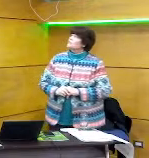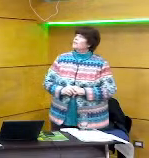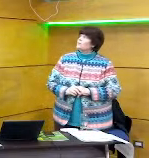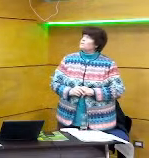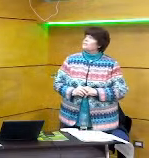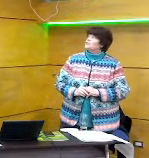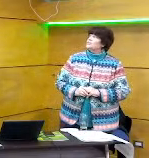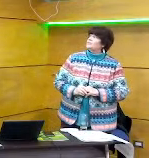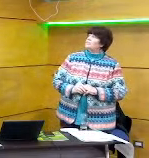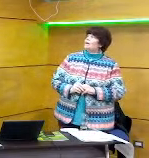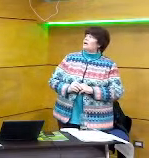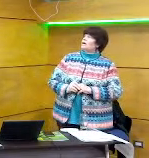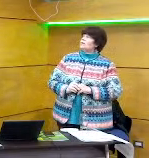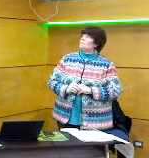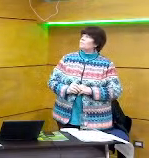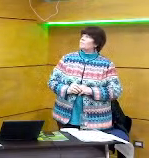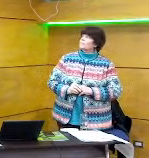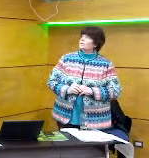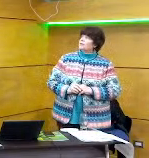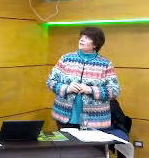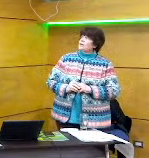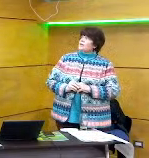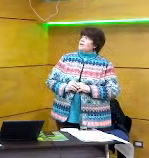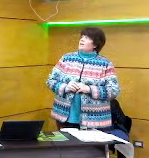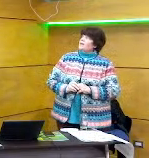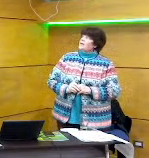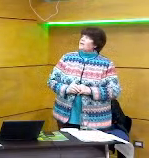this year's competition,